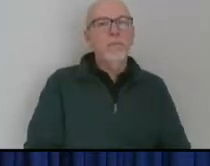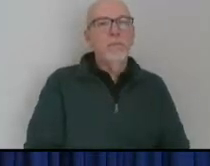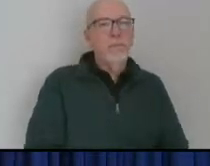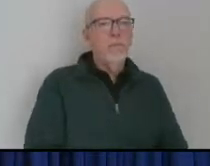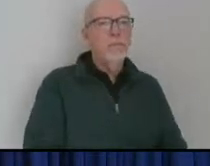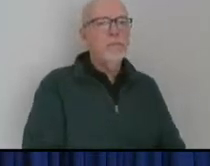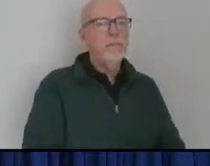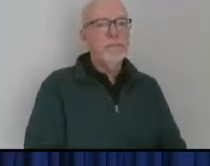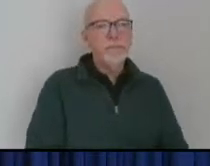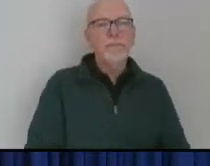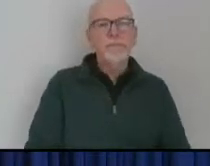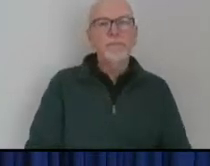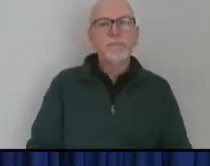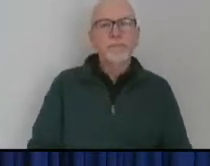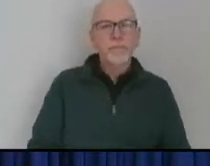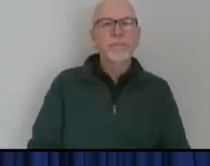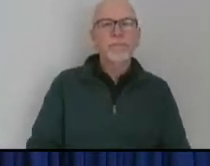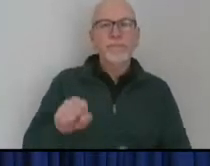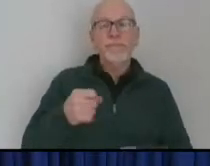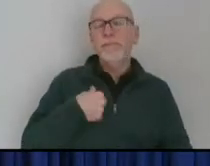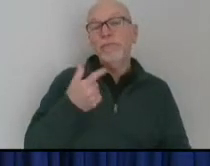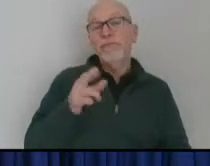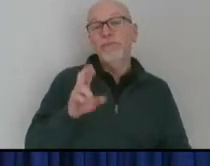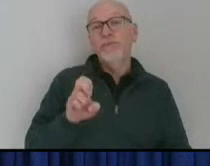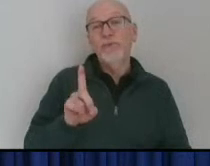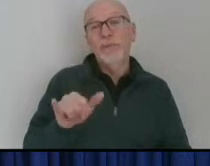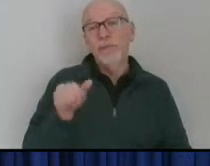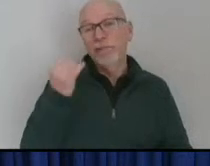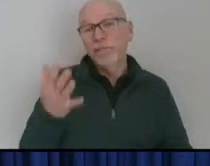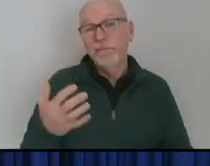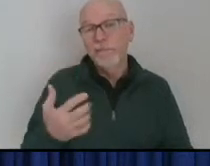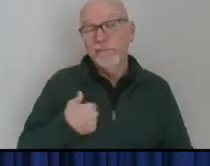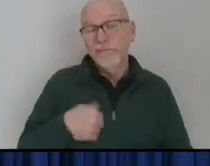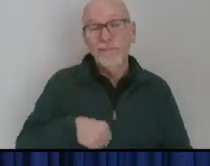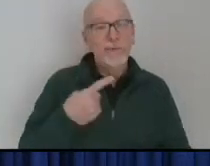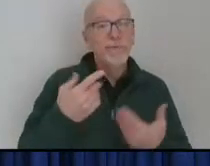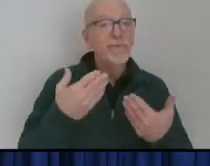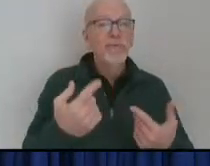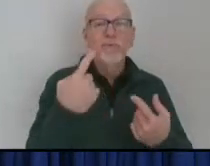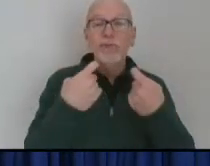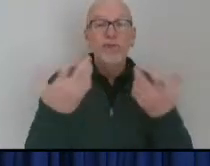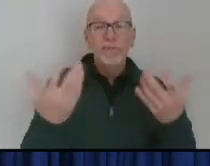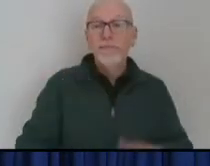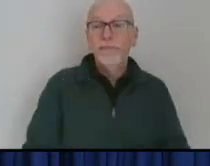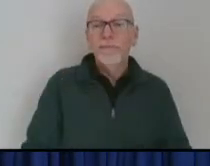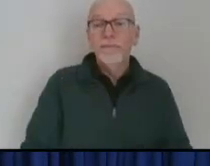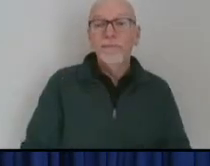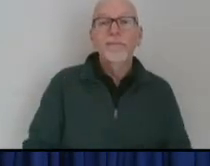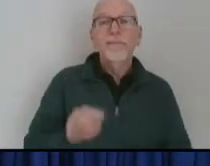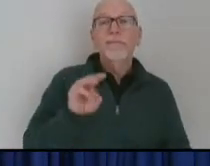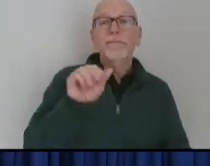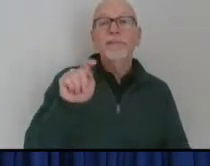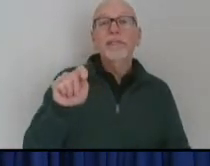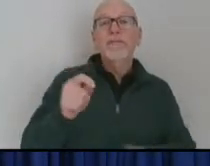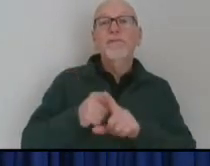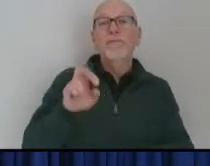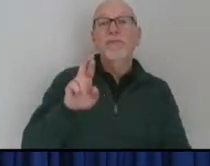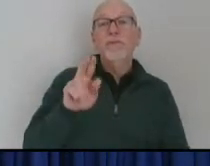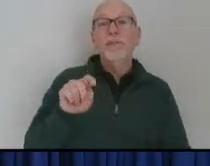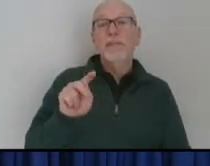Greed is not a sin in this sense. I'm greedy, and I'm proud of it. You want to go right to the Q&A? Matt from